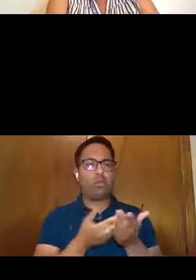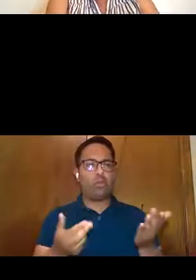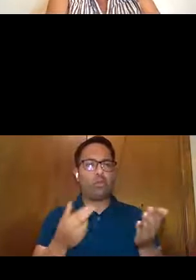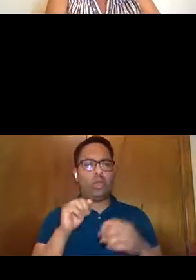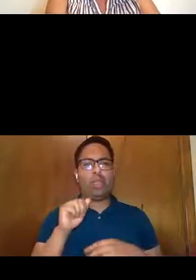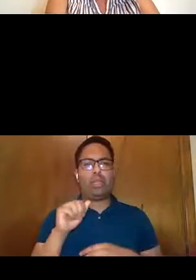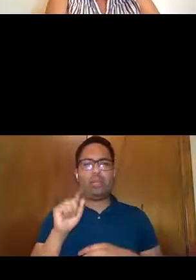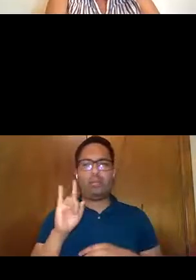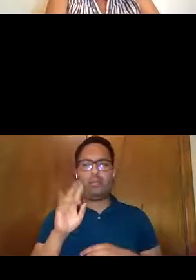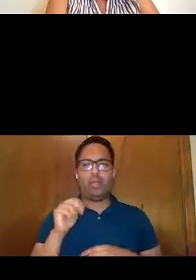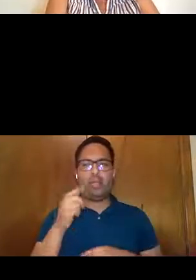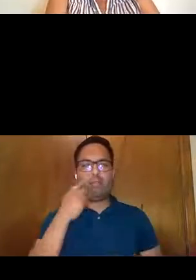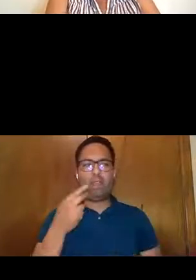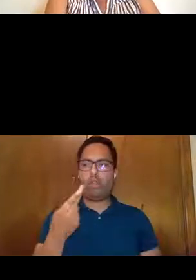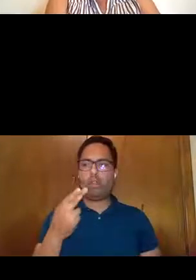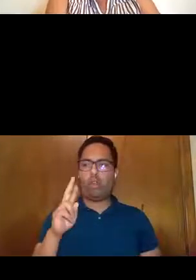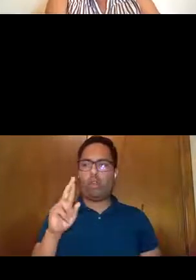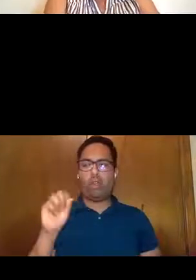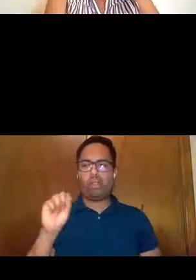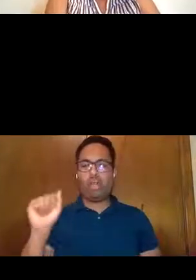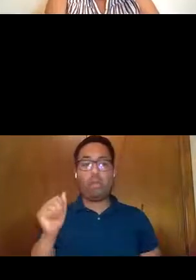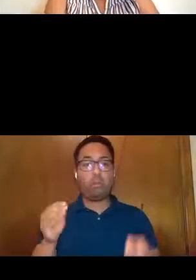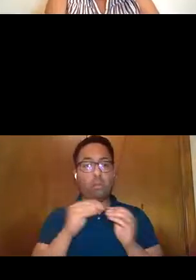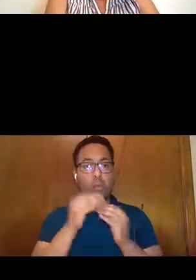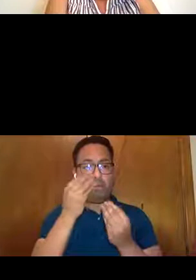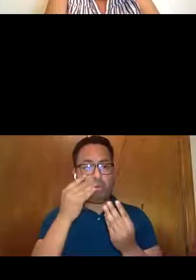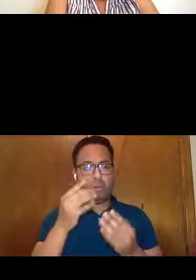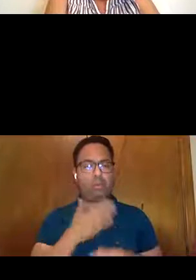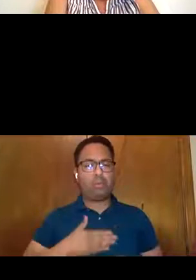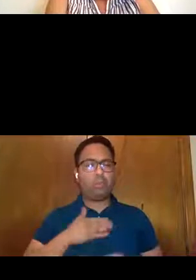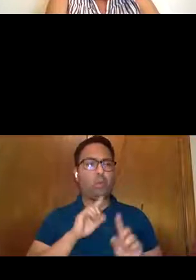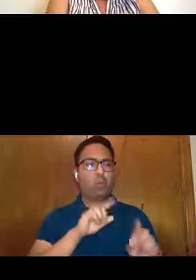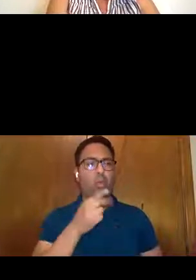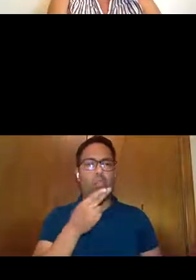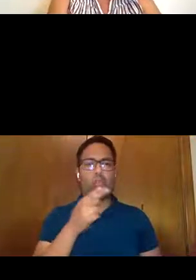HRSA. For more information, please visit hrsa.gov.